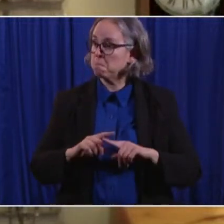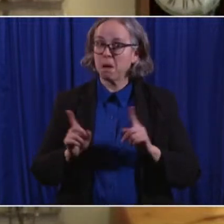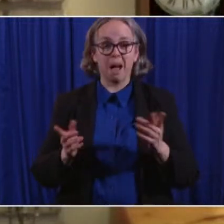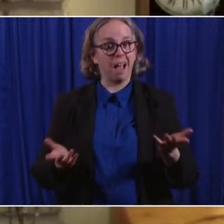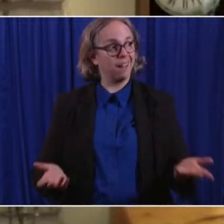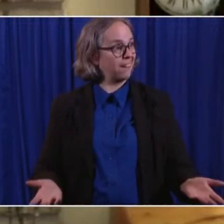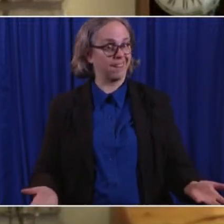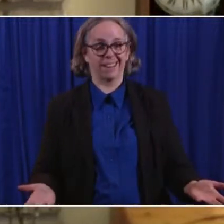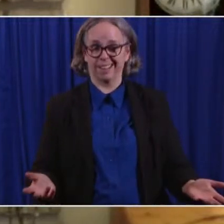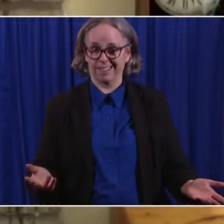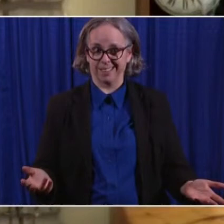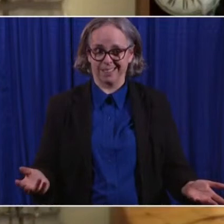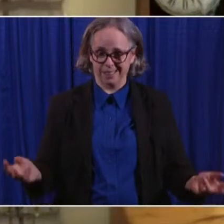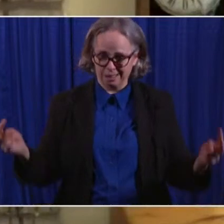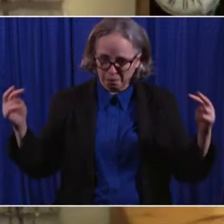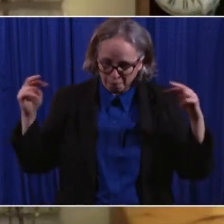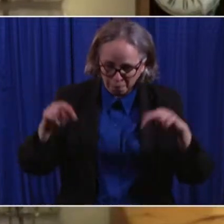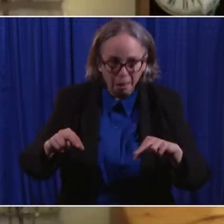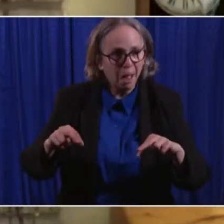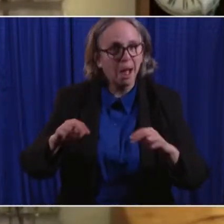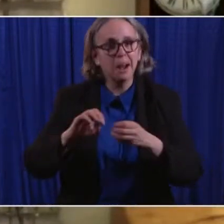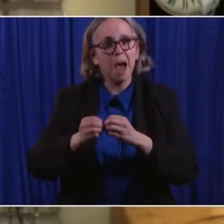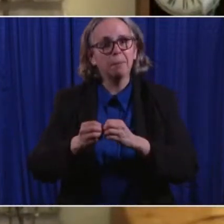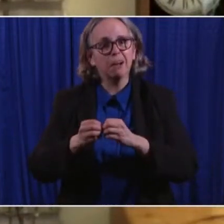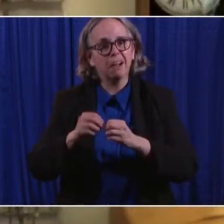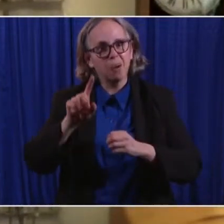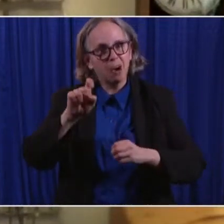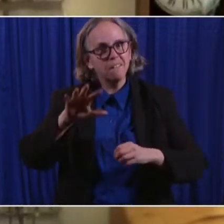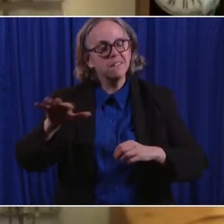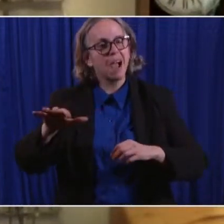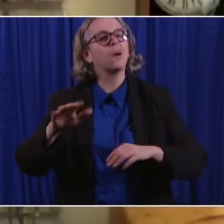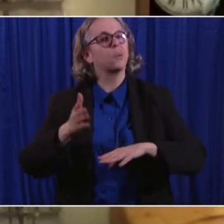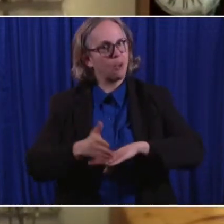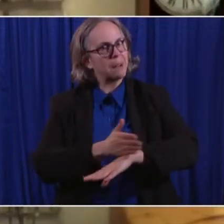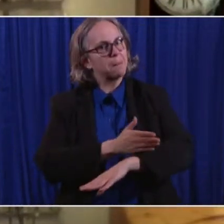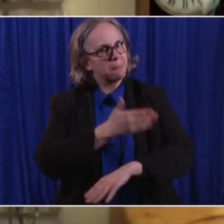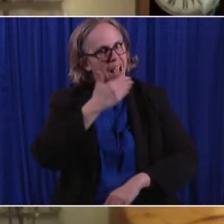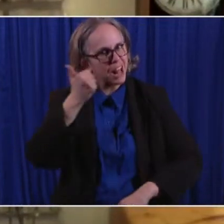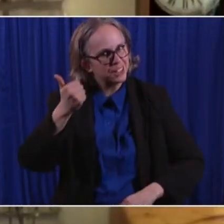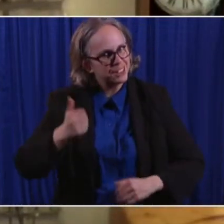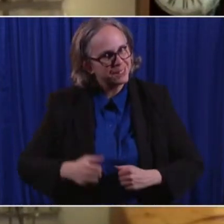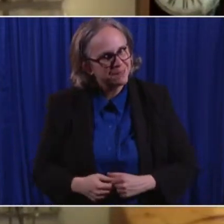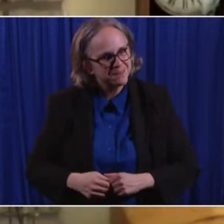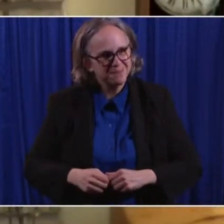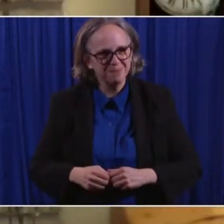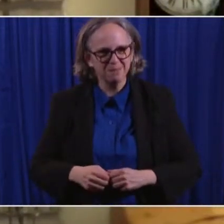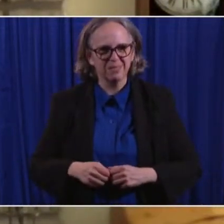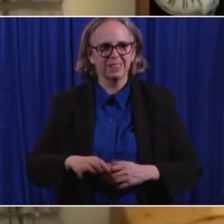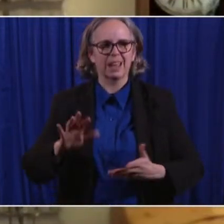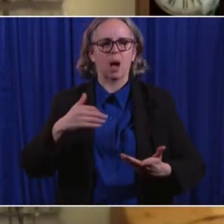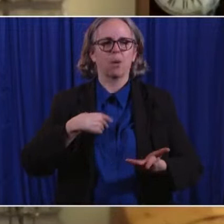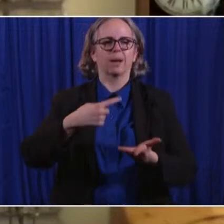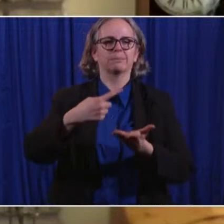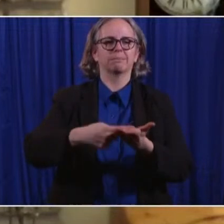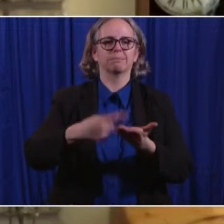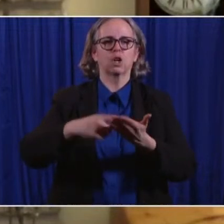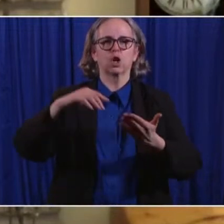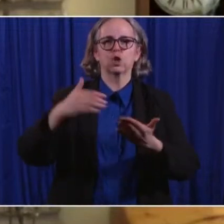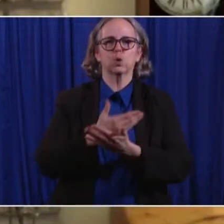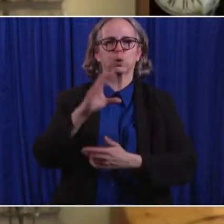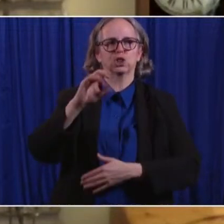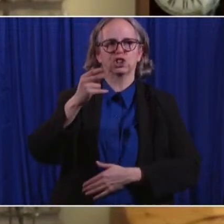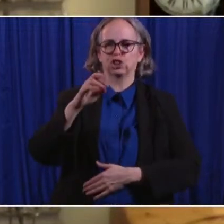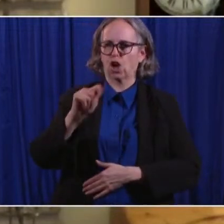in the right direction. So now we're going to look at a new chart. and this is a chart that I asked our team to